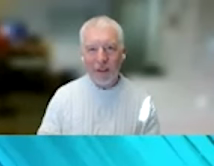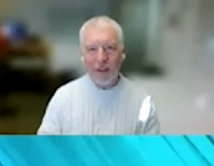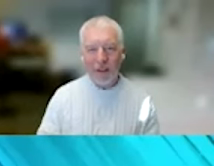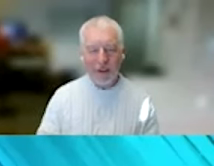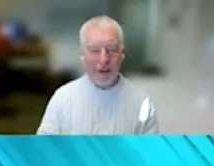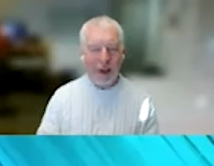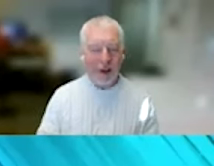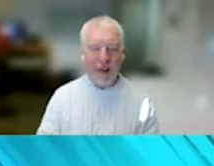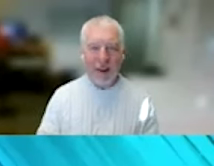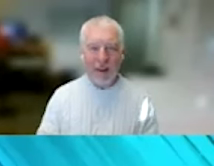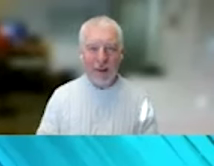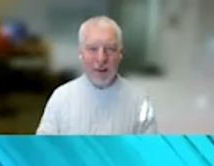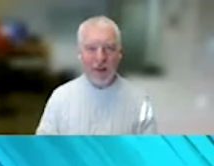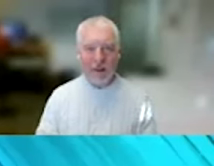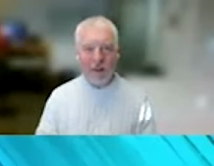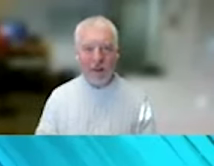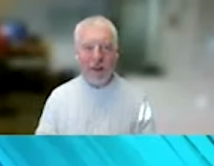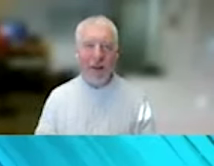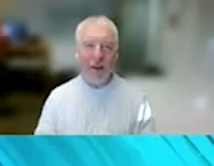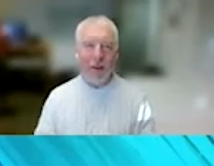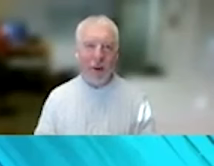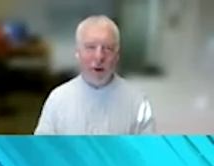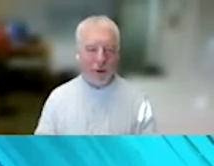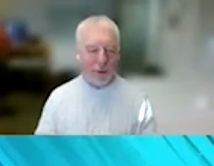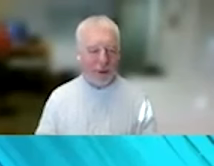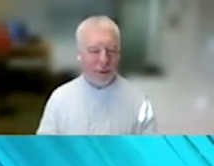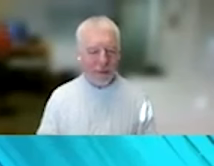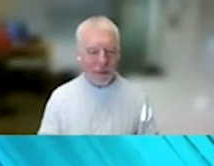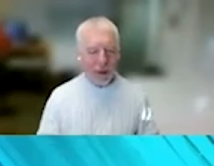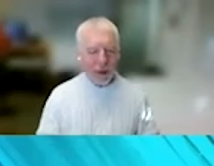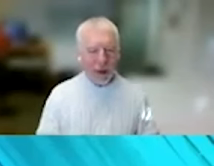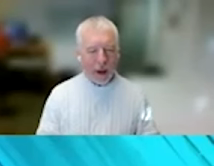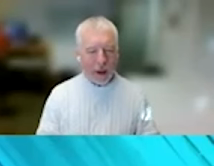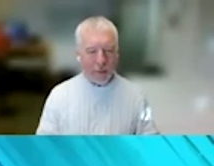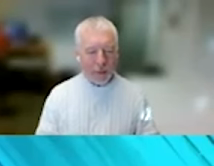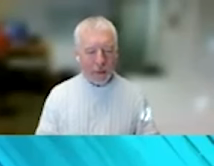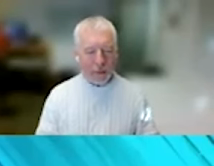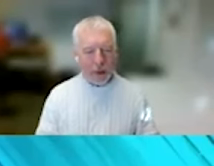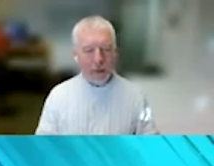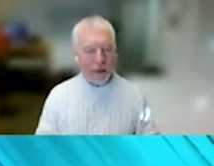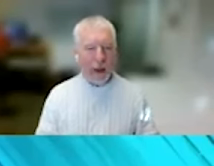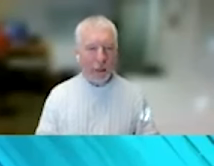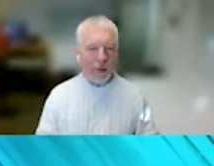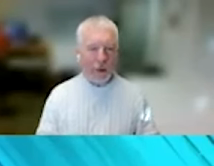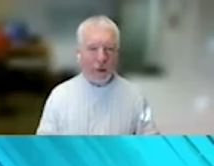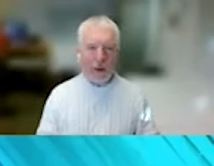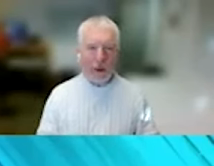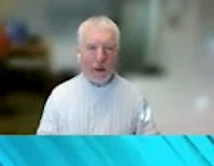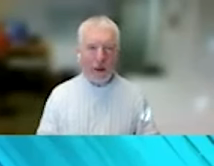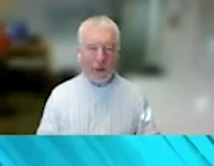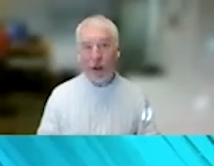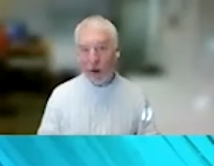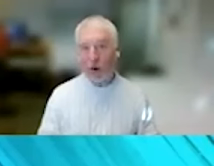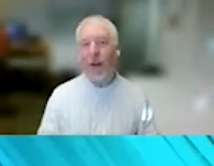available to contact around those issues if you need support in those ways. So yeah, but today I'll be